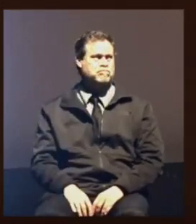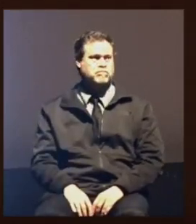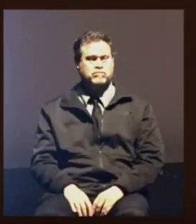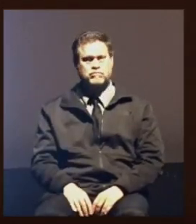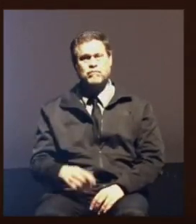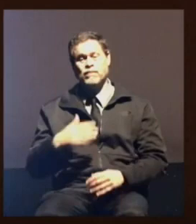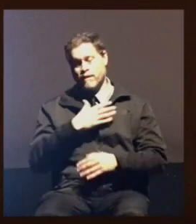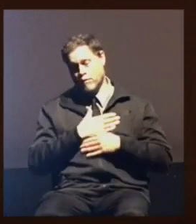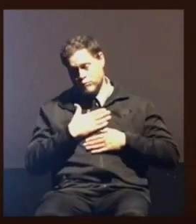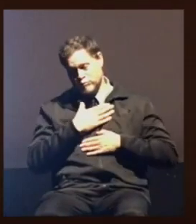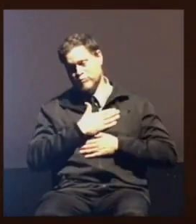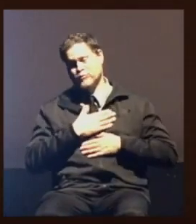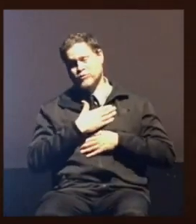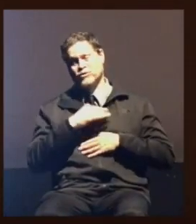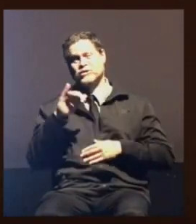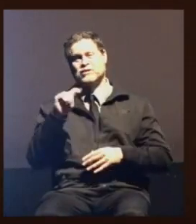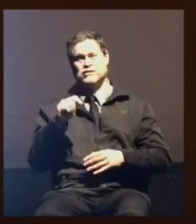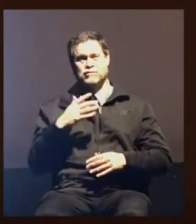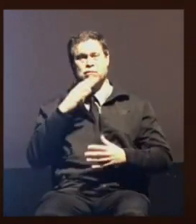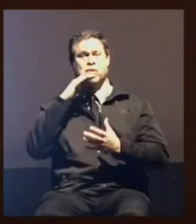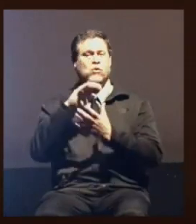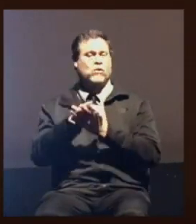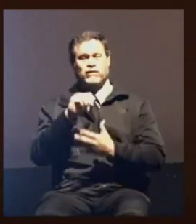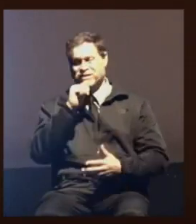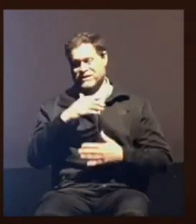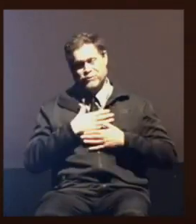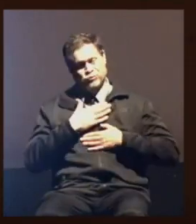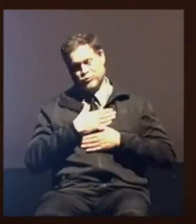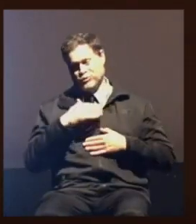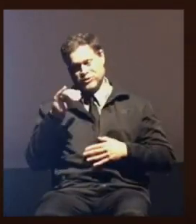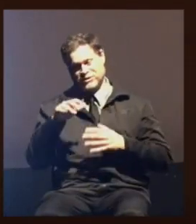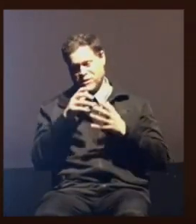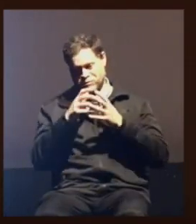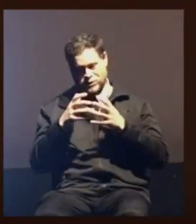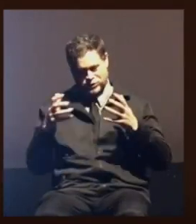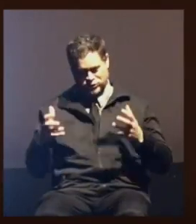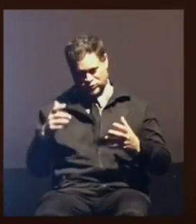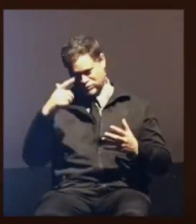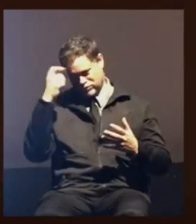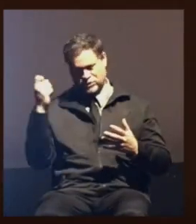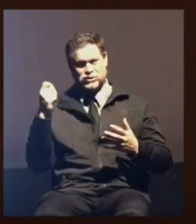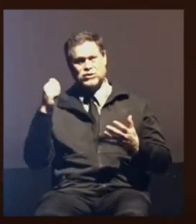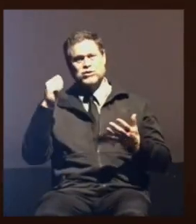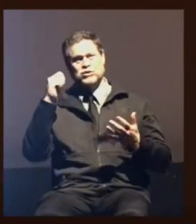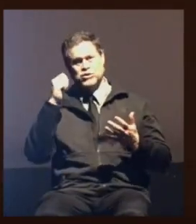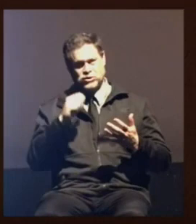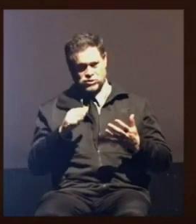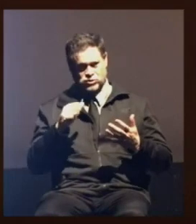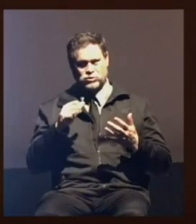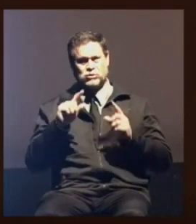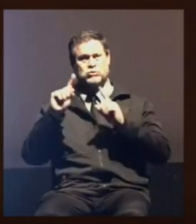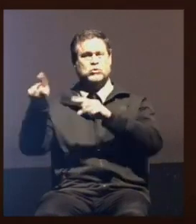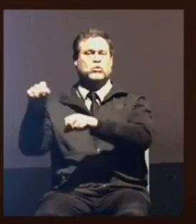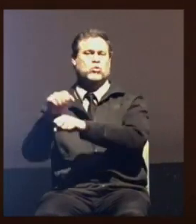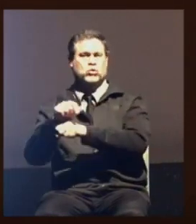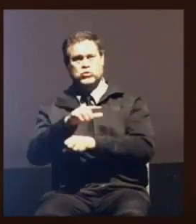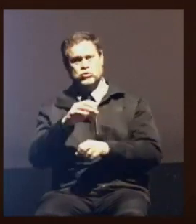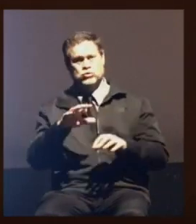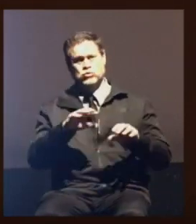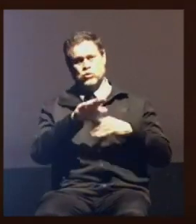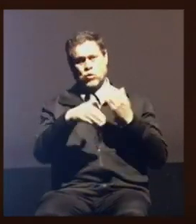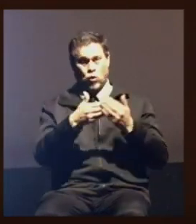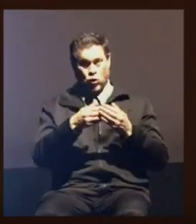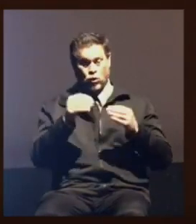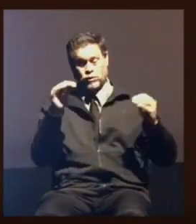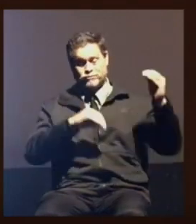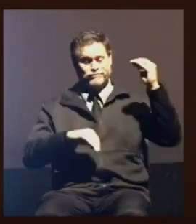I appreciate it. My wife didn't necessarily appreciate it that much because while I was going to work, she was doing all the moving